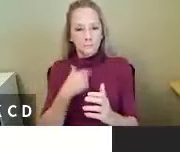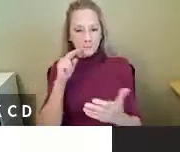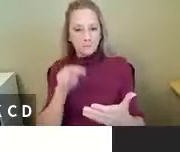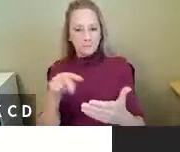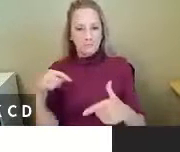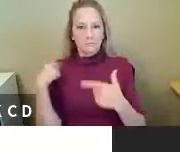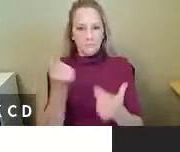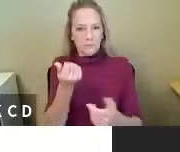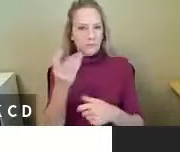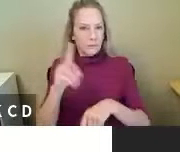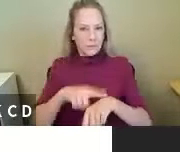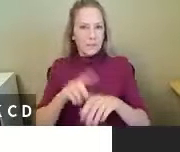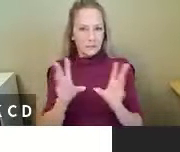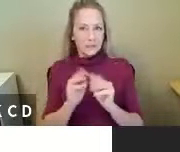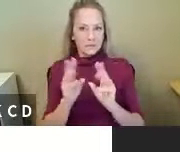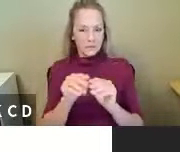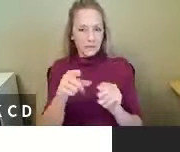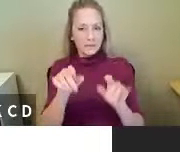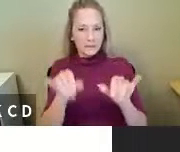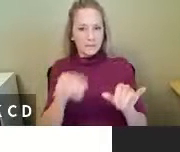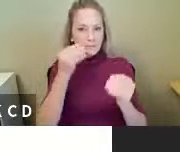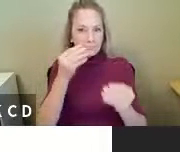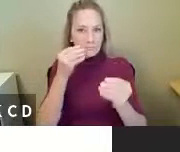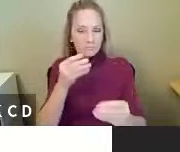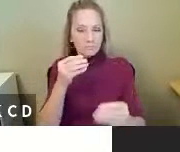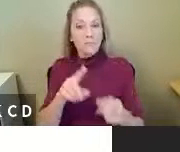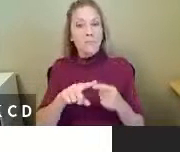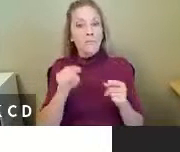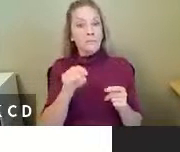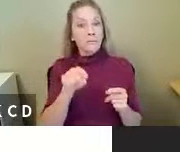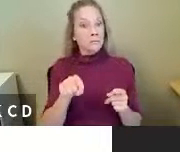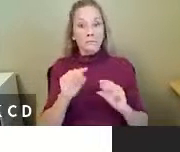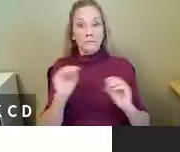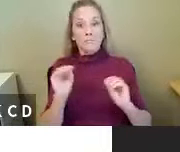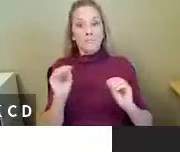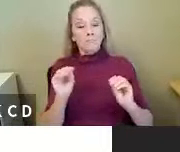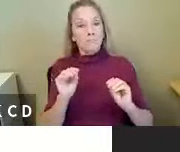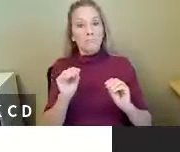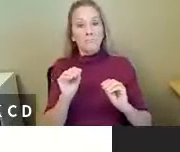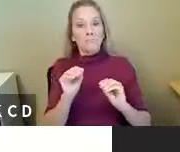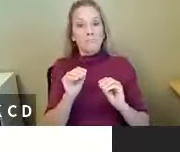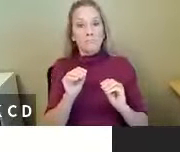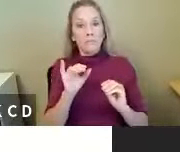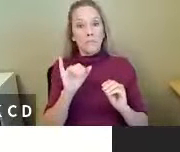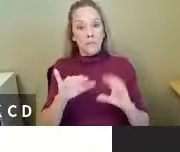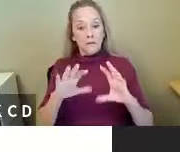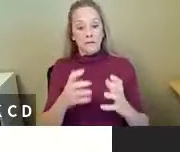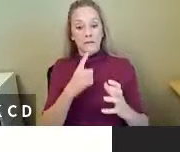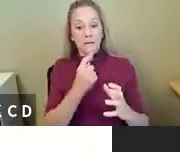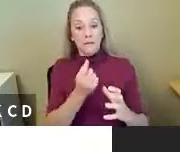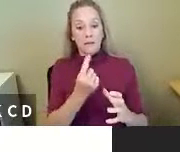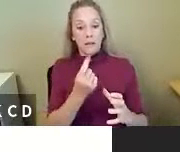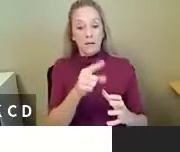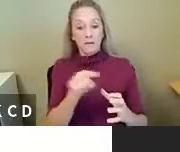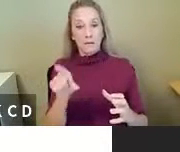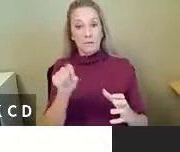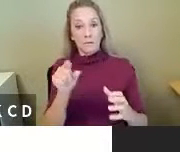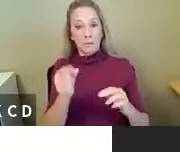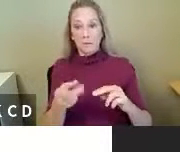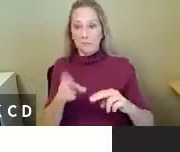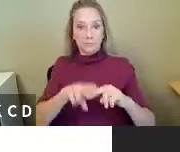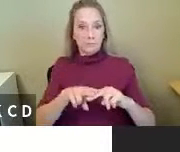several meetings. And so what you see here, we've not had a pickup in the 11 to 20-year-old age